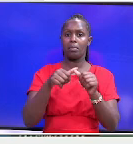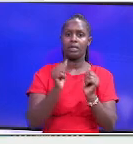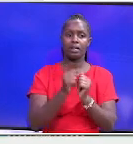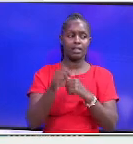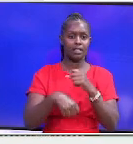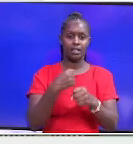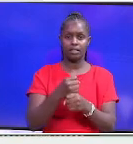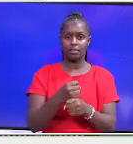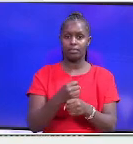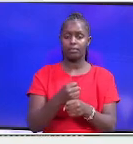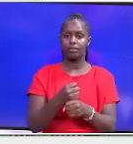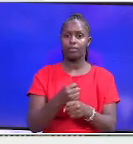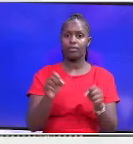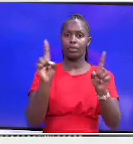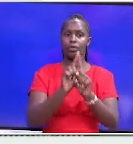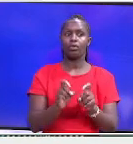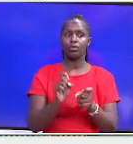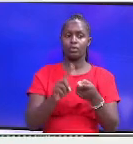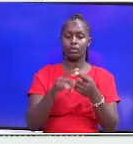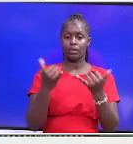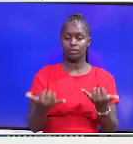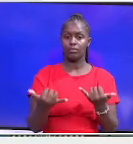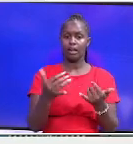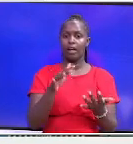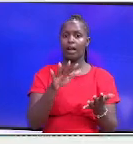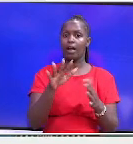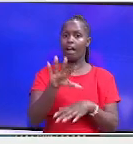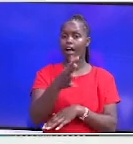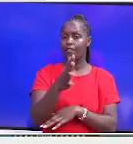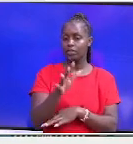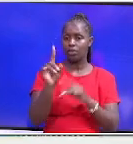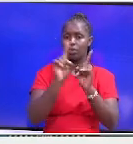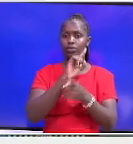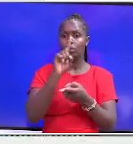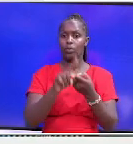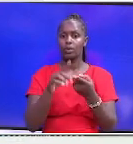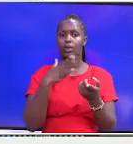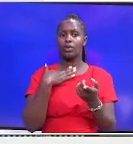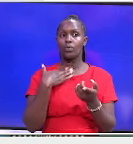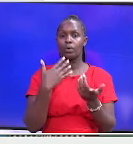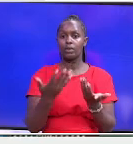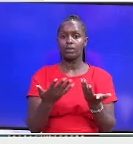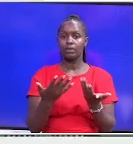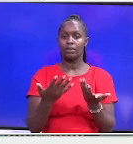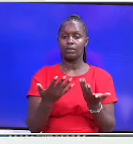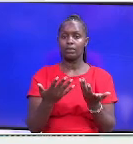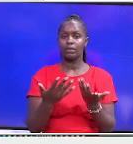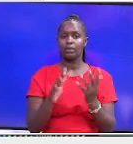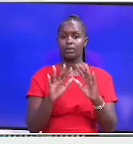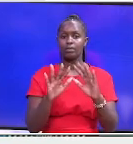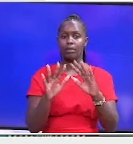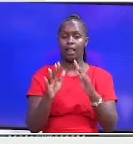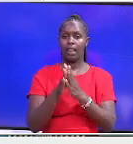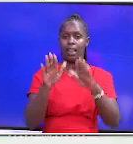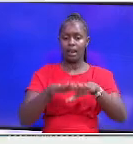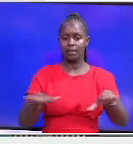help the government. When the government wants to acquire land, they know the average value of the land, or when they want to, an investor wants to lease land, then they know the average value